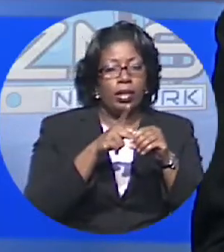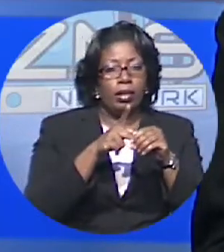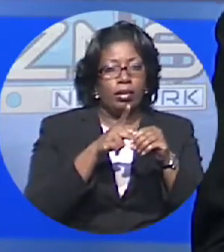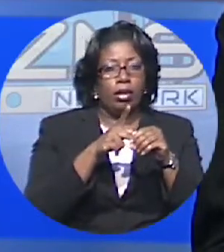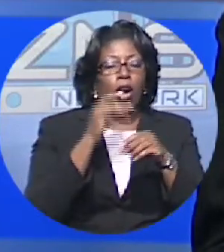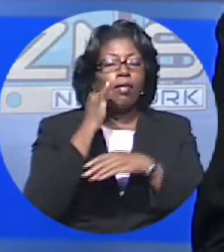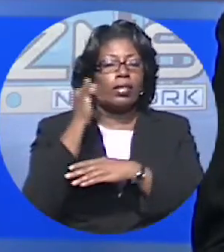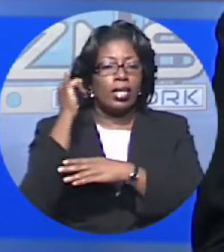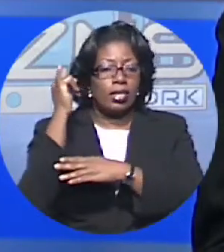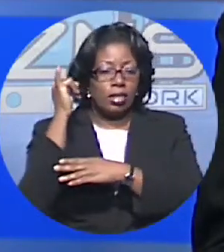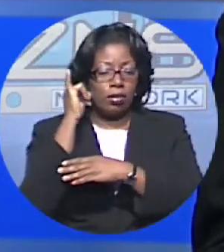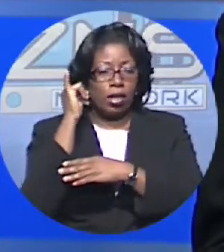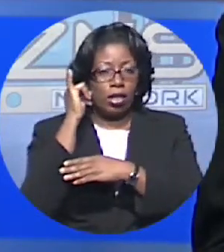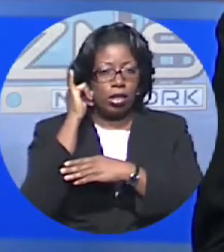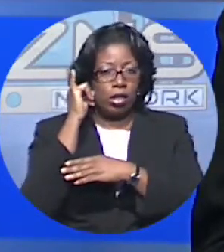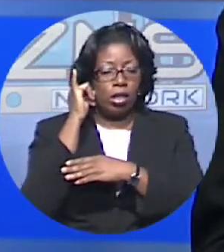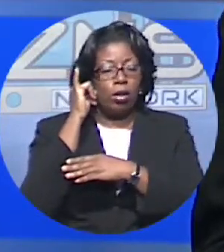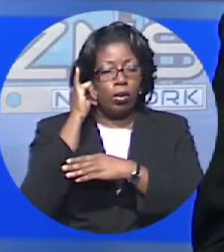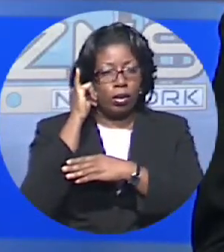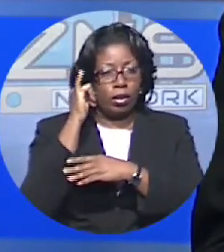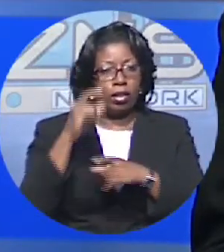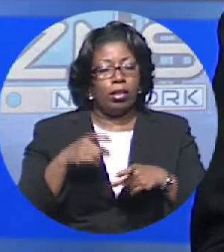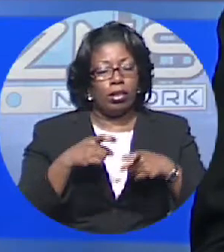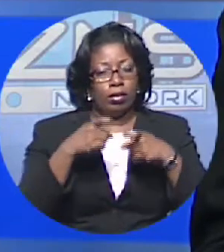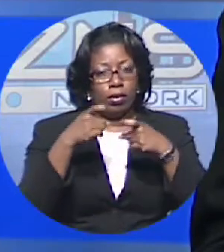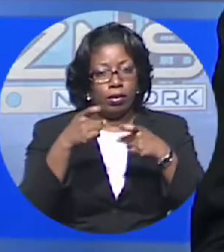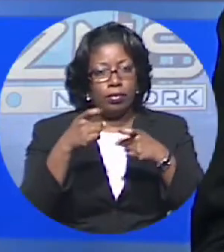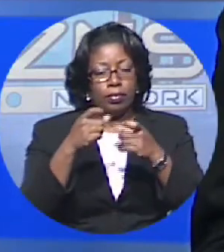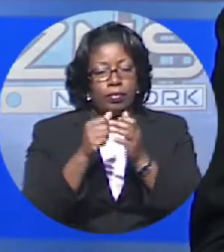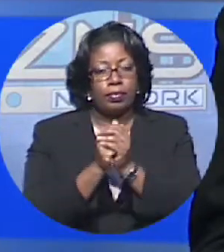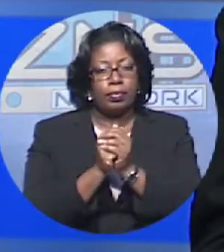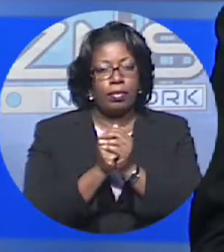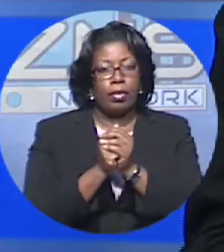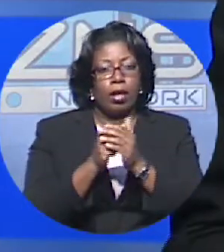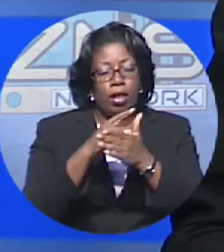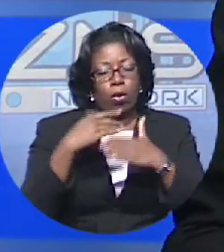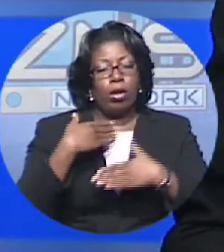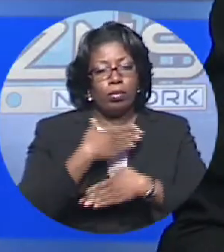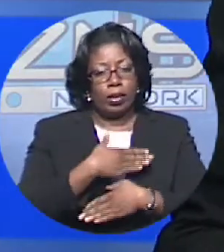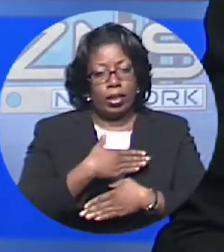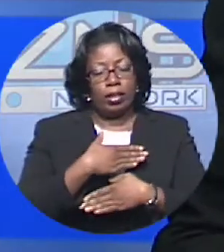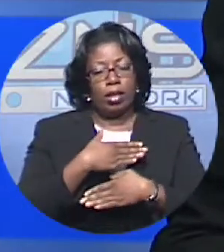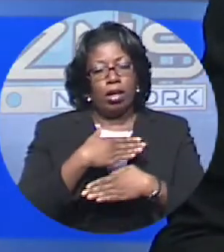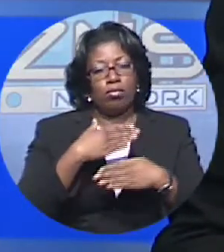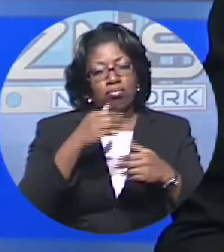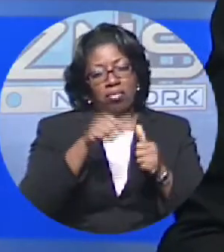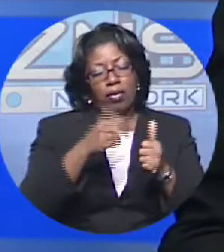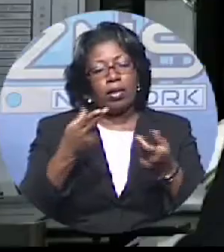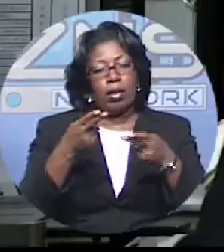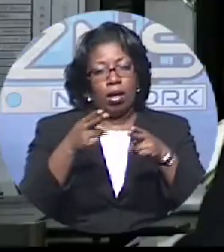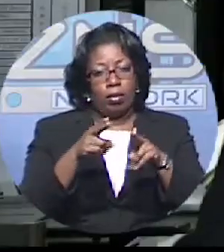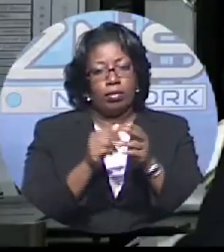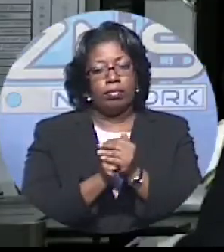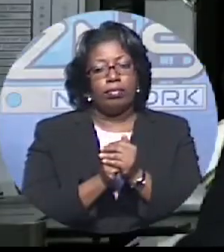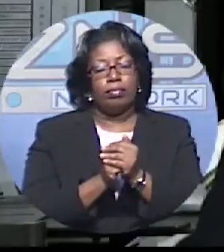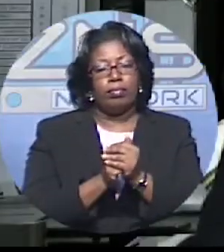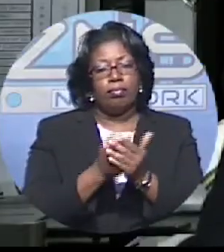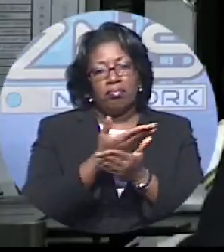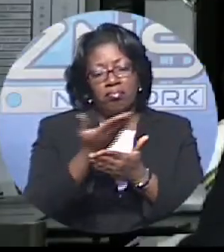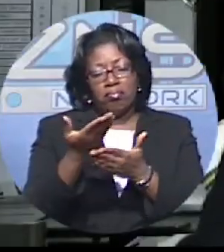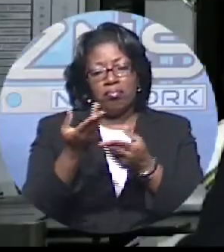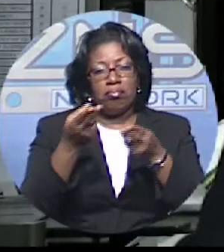be made official sometime Tuesday evening. But overall, he's pleased with how everything went. Everything went smoothly from our